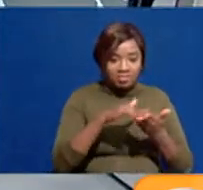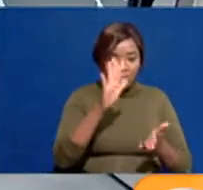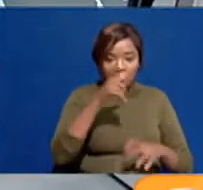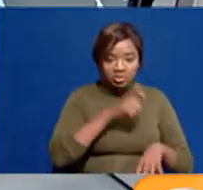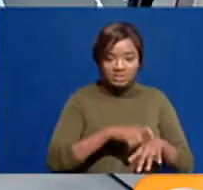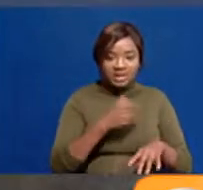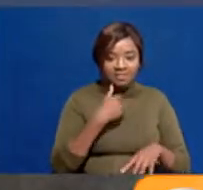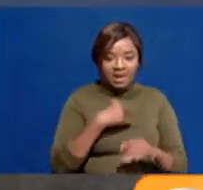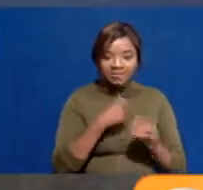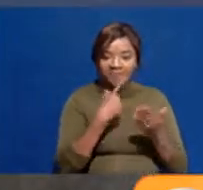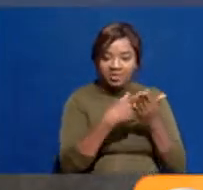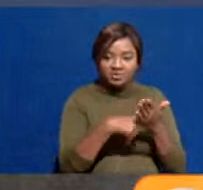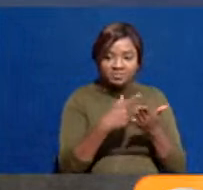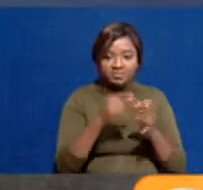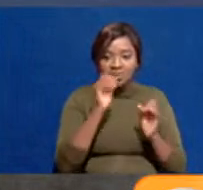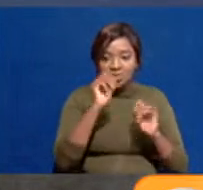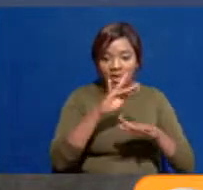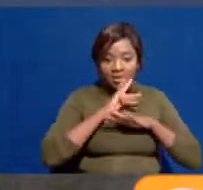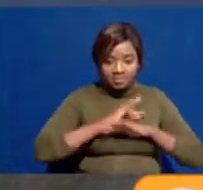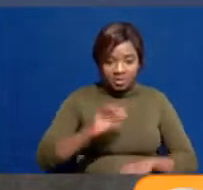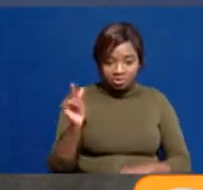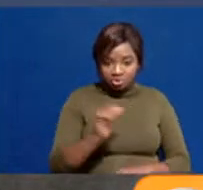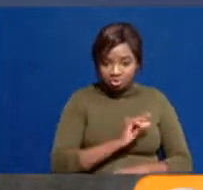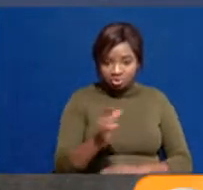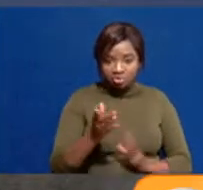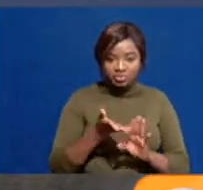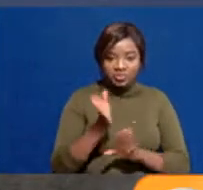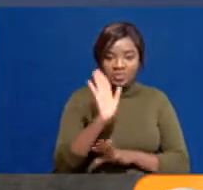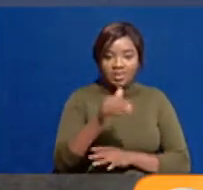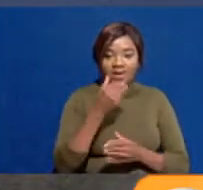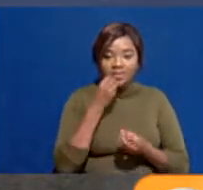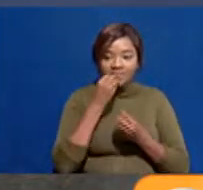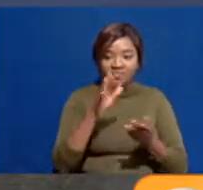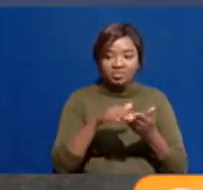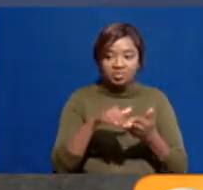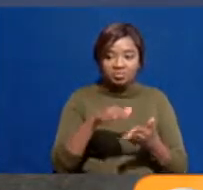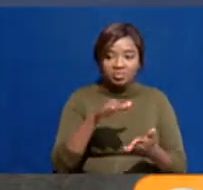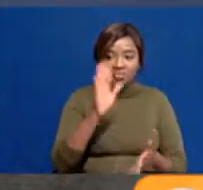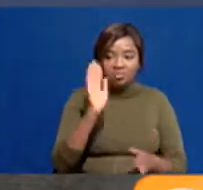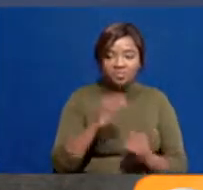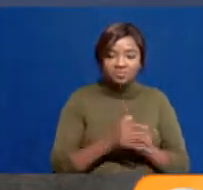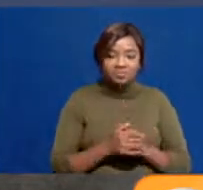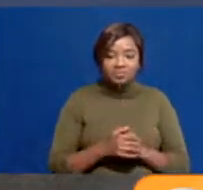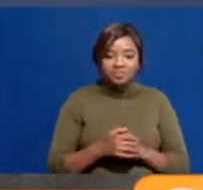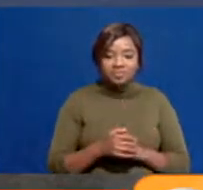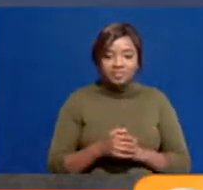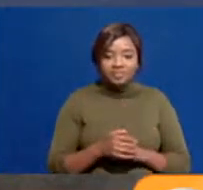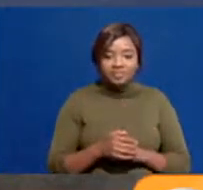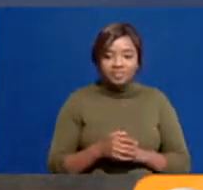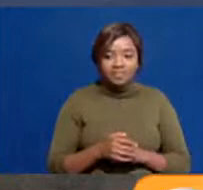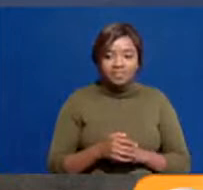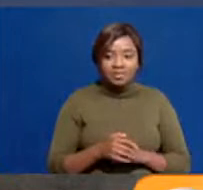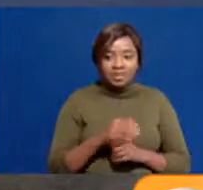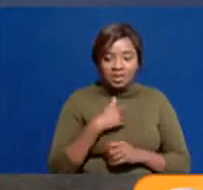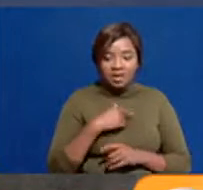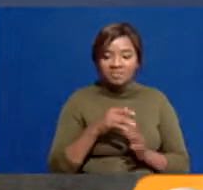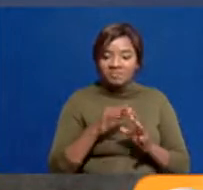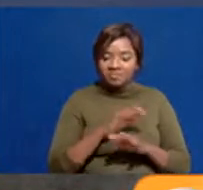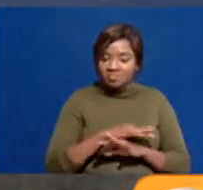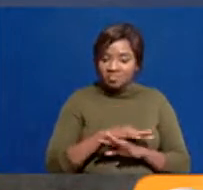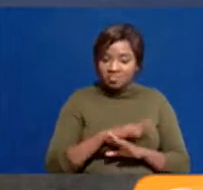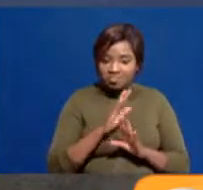goodness. Let's take a short break. You're watching Newsnight. Stay with us when we come back. I'll run you through a couple more stories. Then we get deep. We're going to have a civil